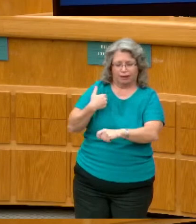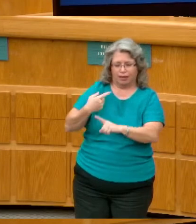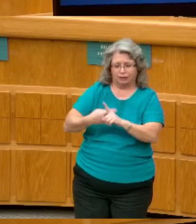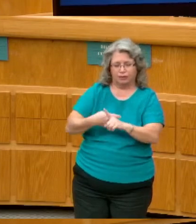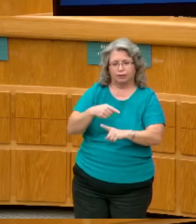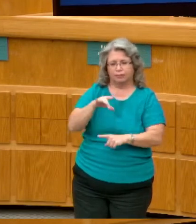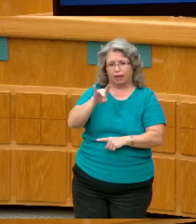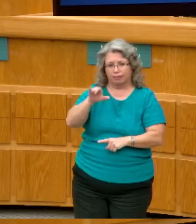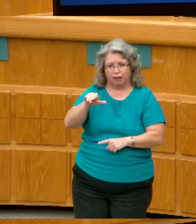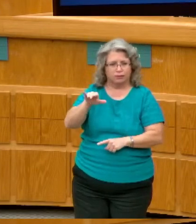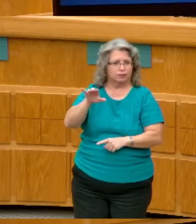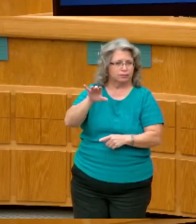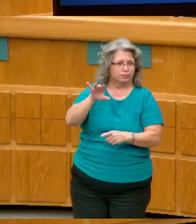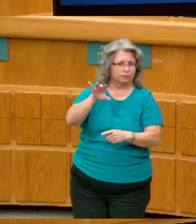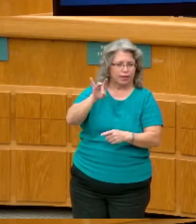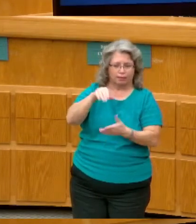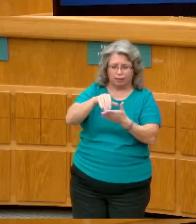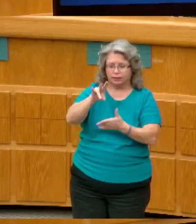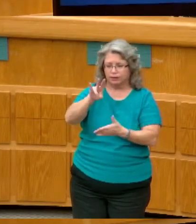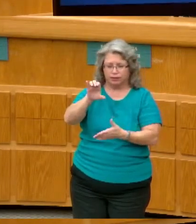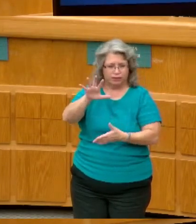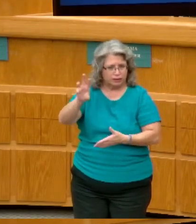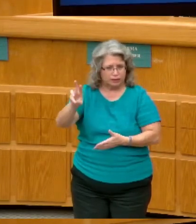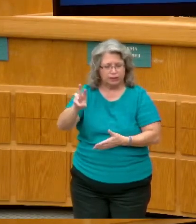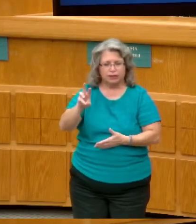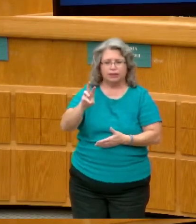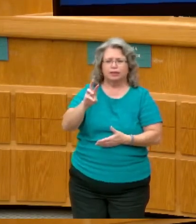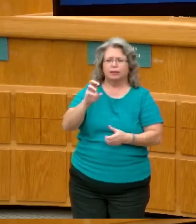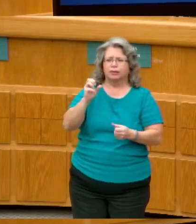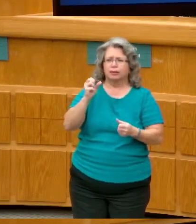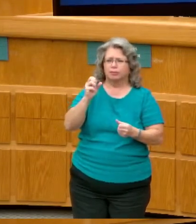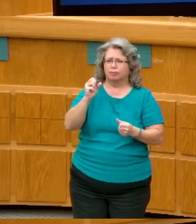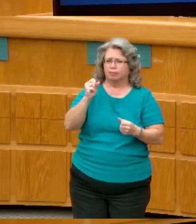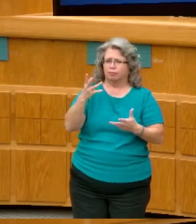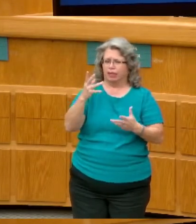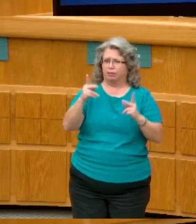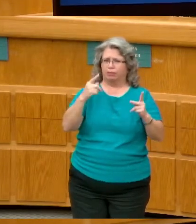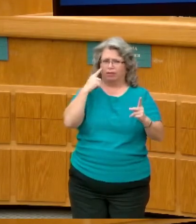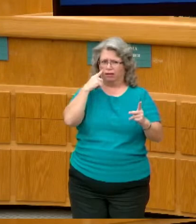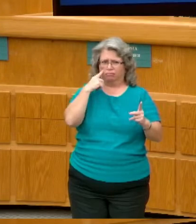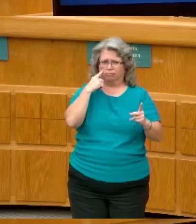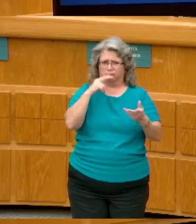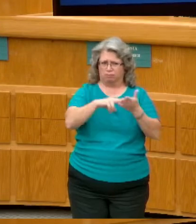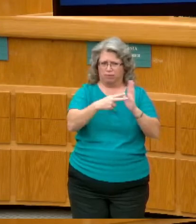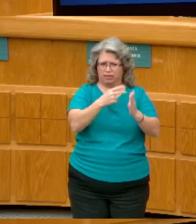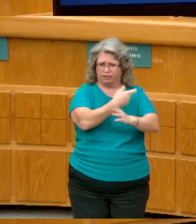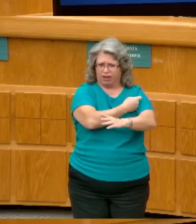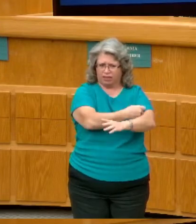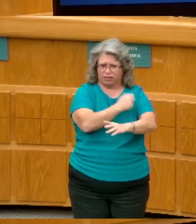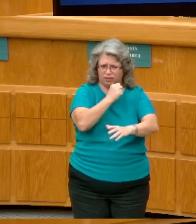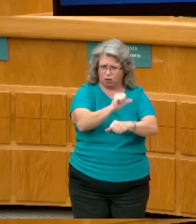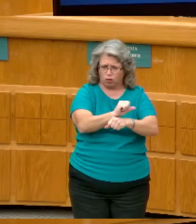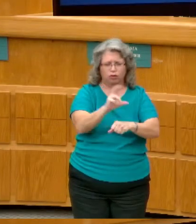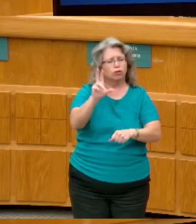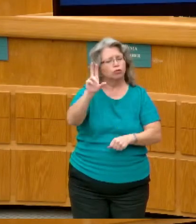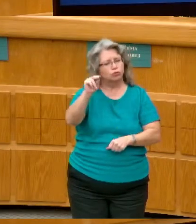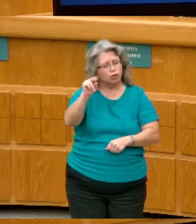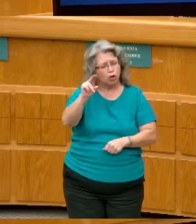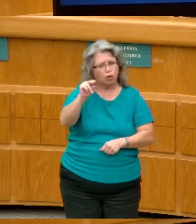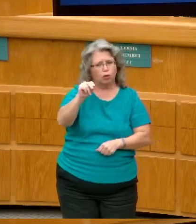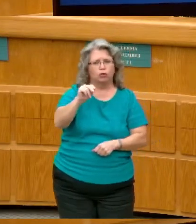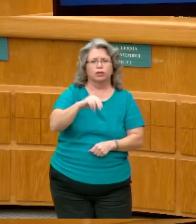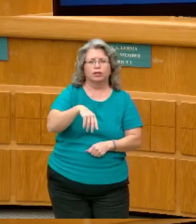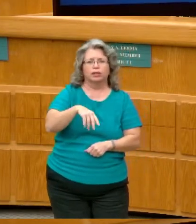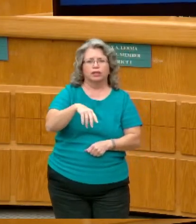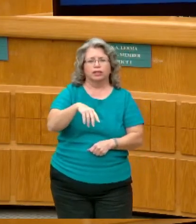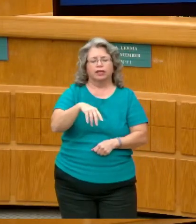A lot of people say, well, it sounds like the vaccine isn't working. You have all these vaccine breakthrough cases. That's not true. The vaccine